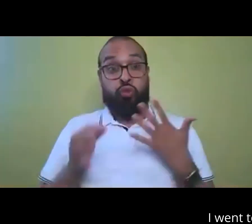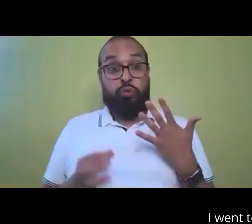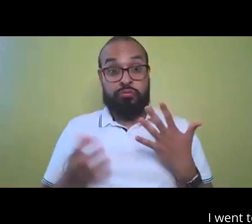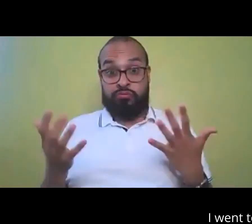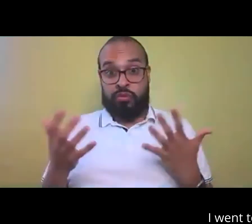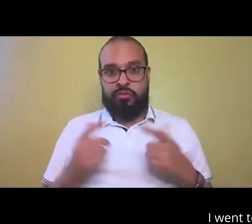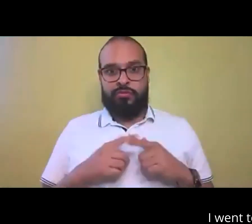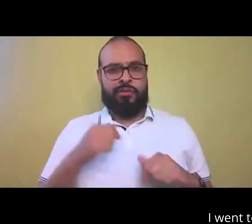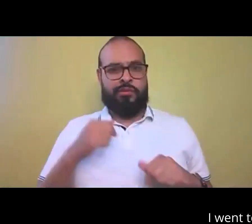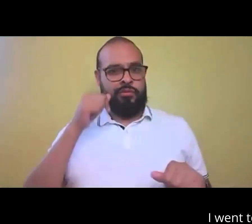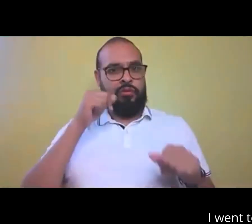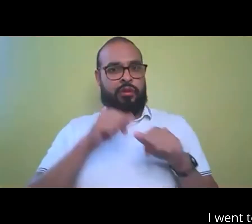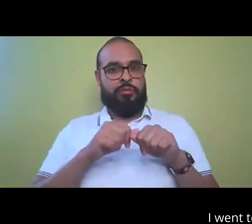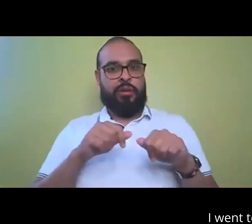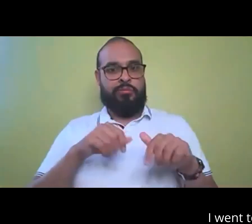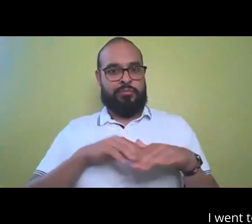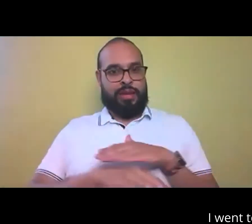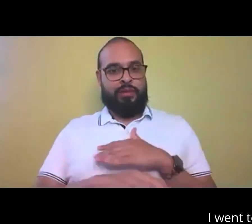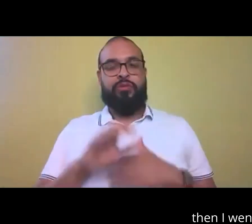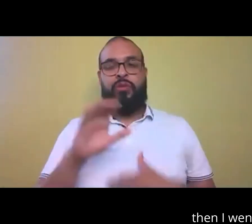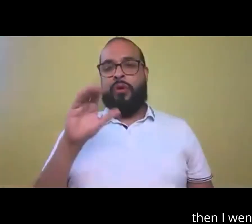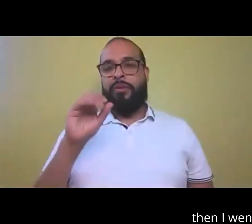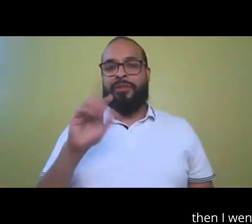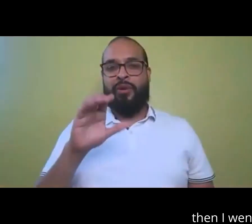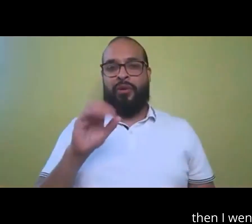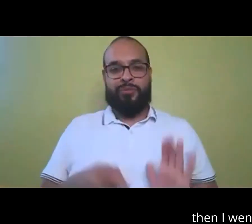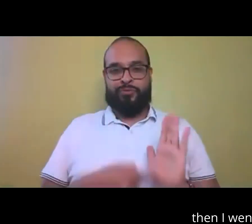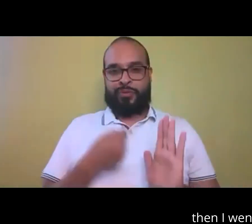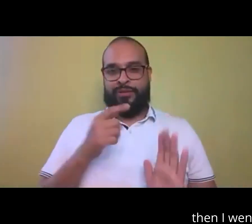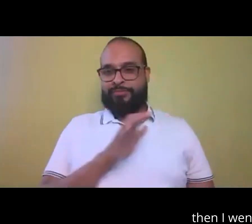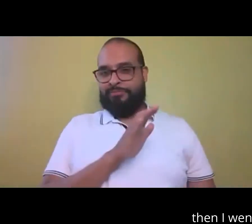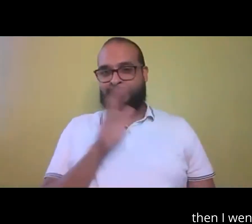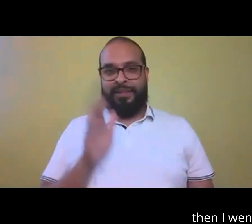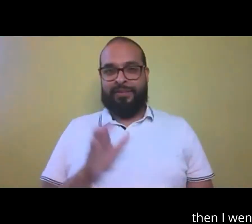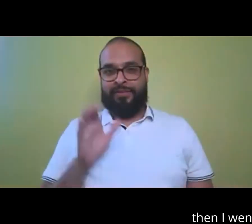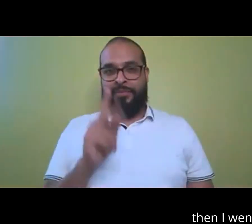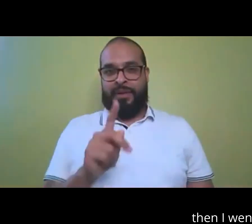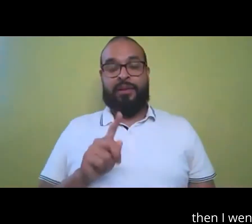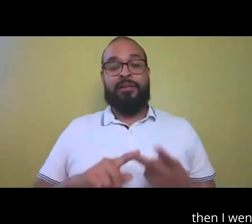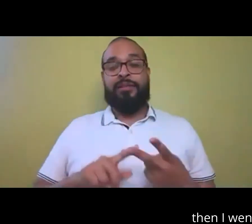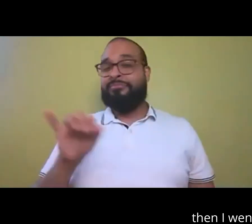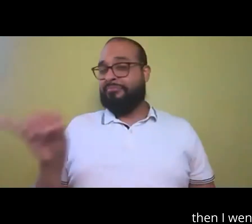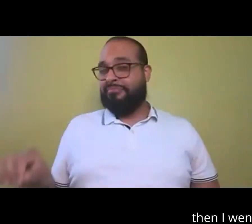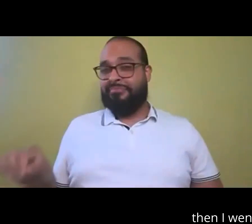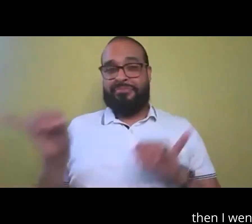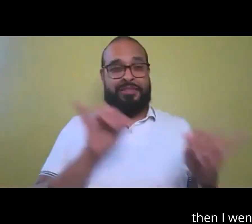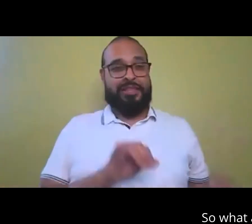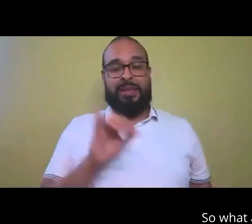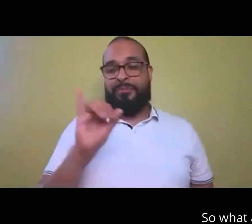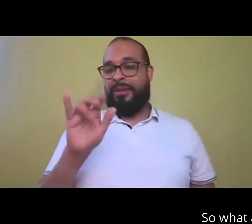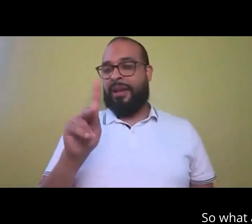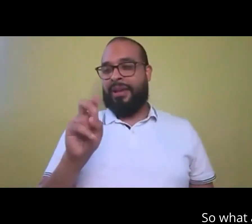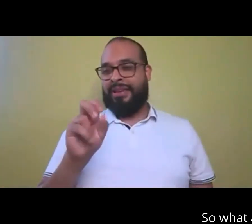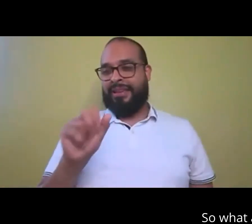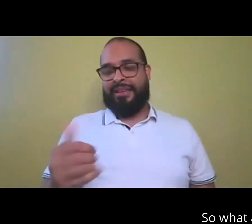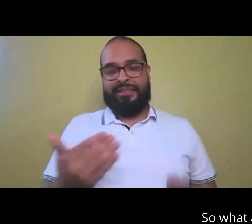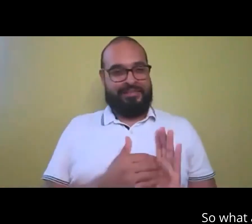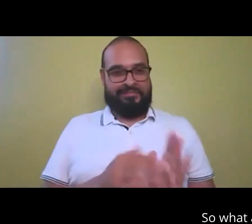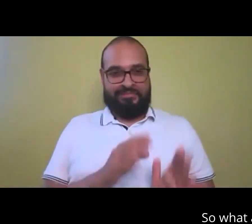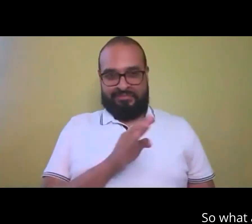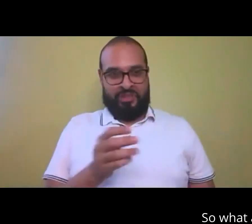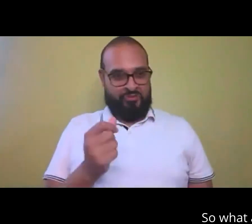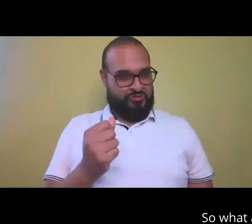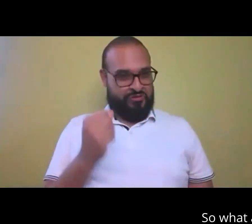Costco once and I'll never go again. Then I went to IKEA once and I'll never go again. So what